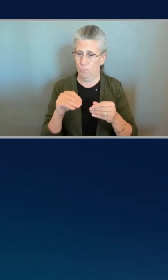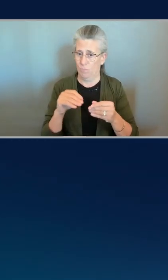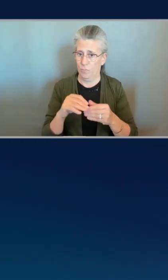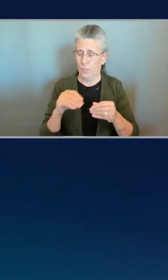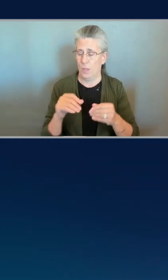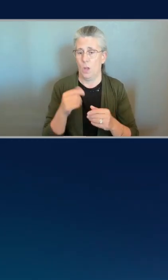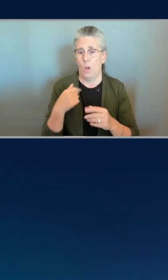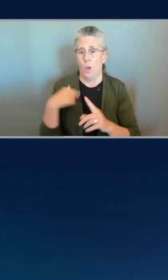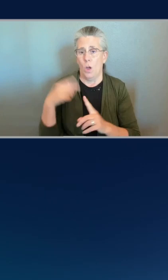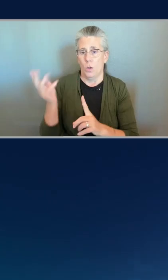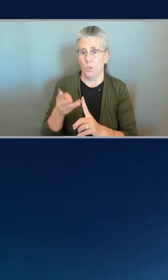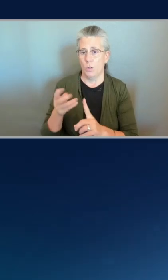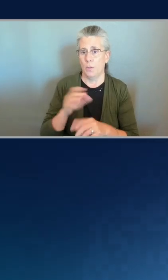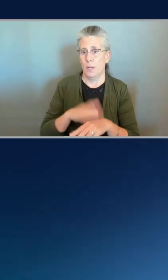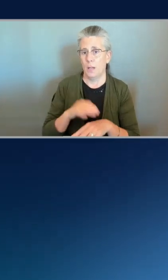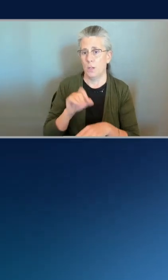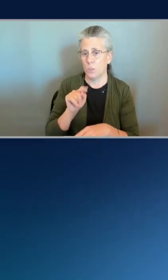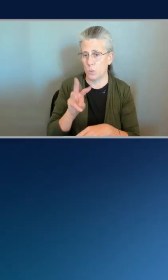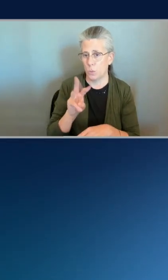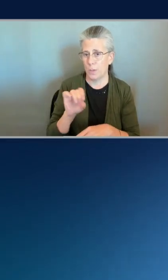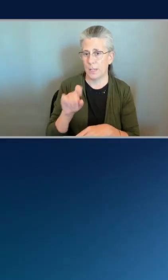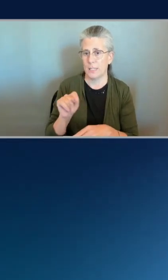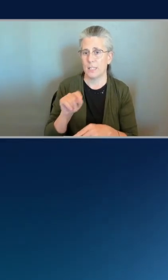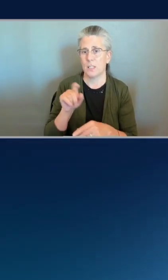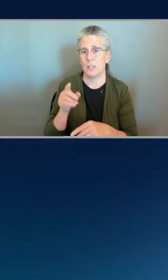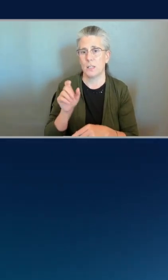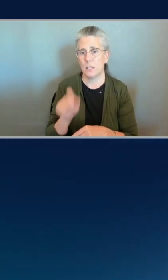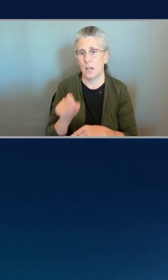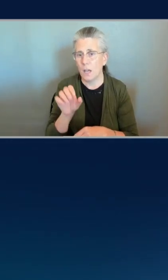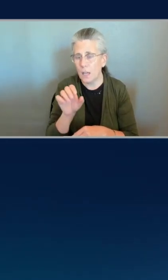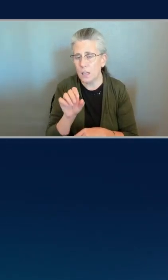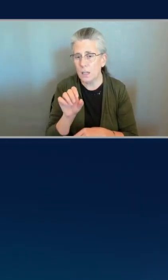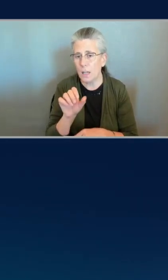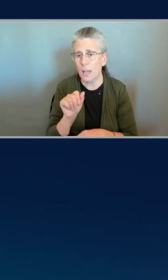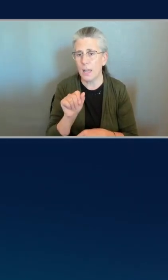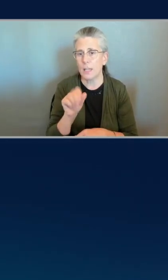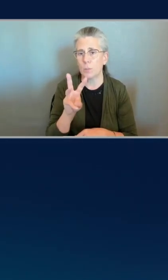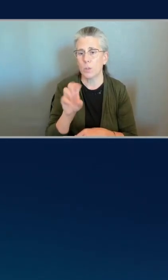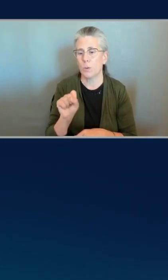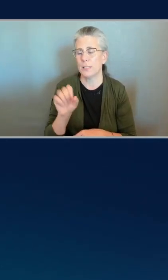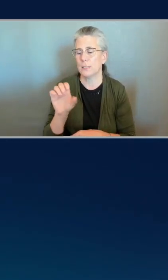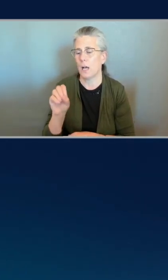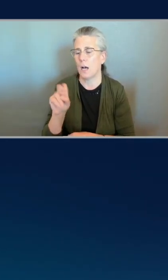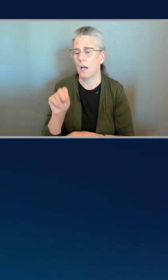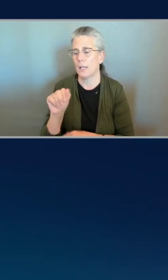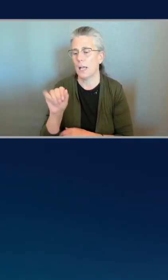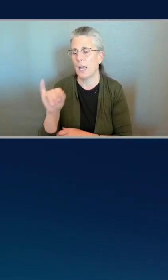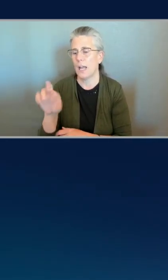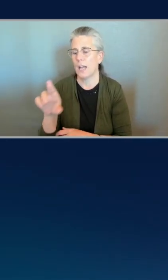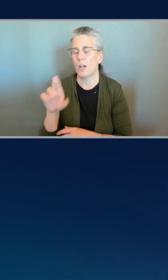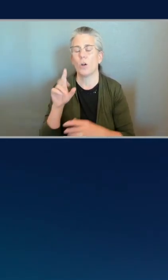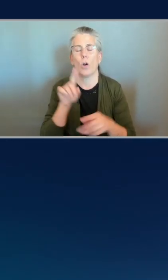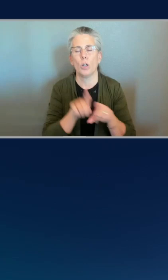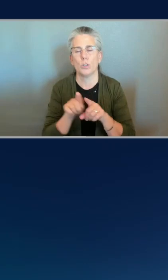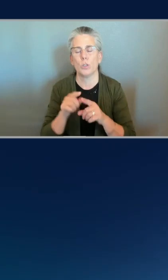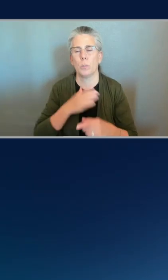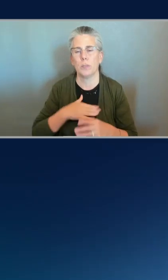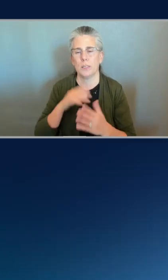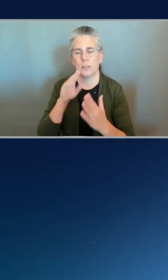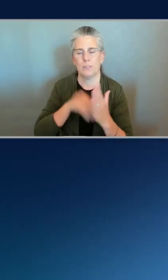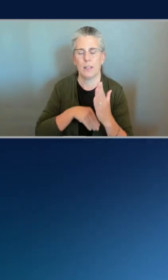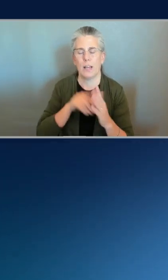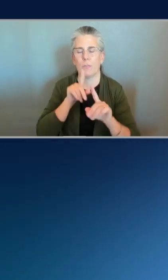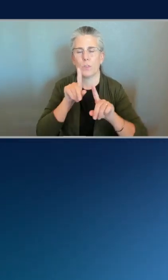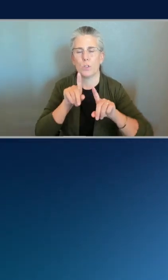on twitch.tv/AWS OnAir. Make sure to fill out the survey if you get a chance. We'll make sure we have a link in there. So let us know how you've been doing